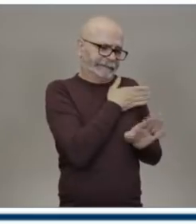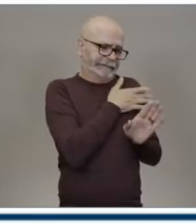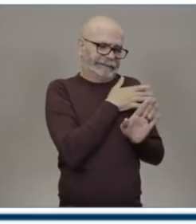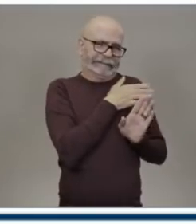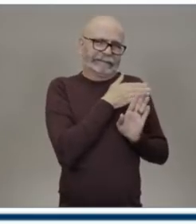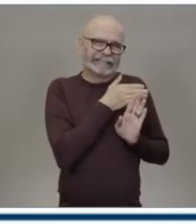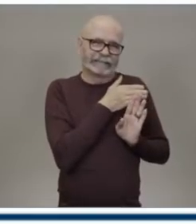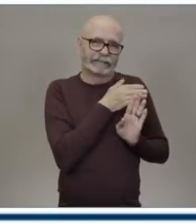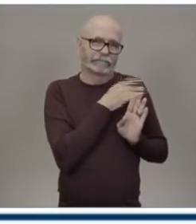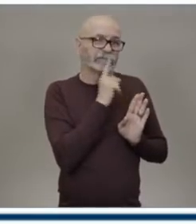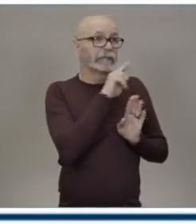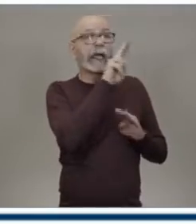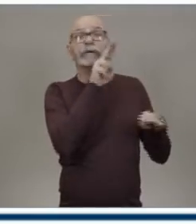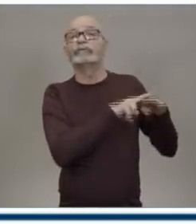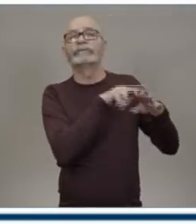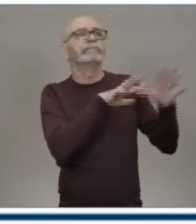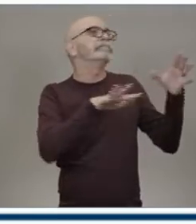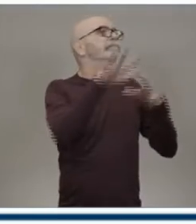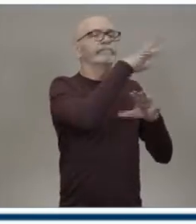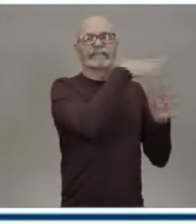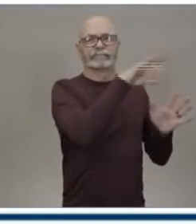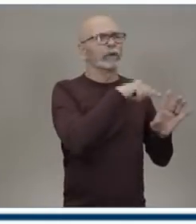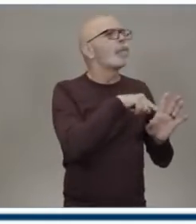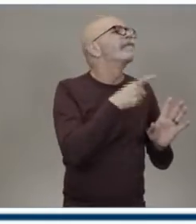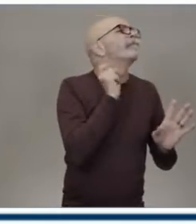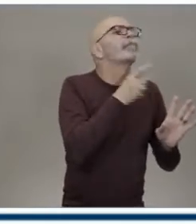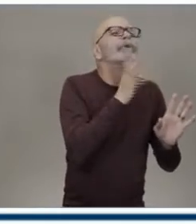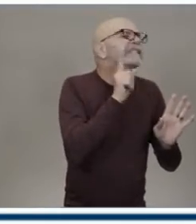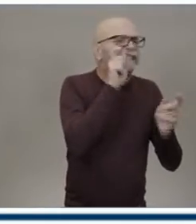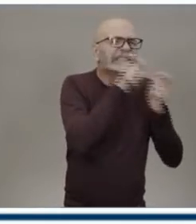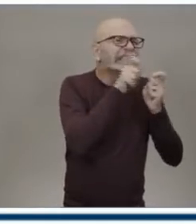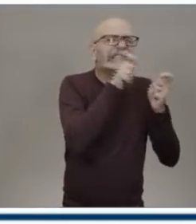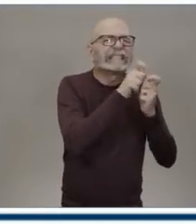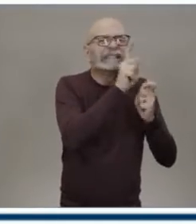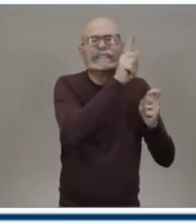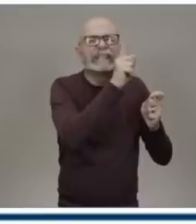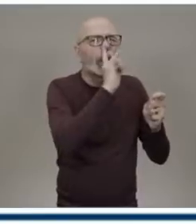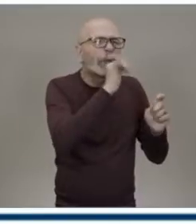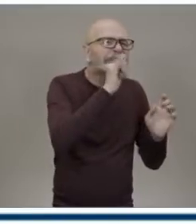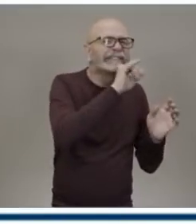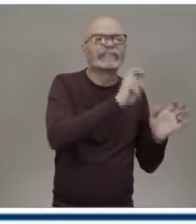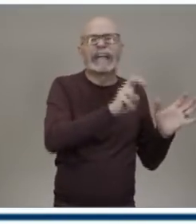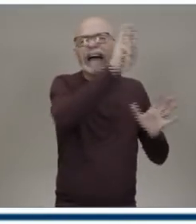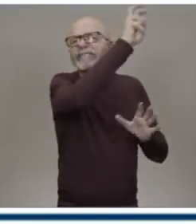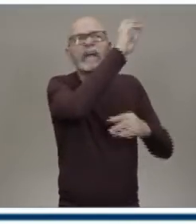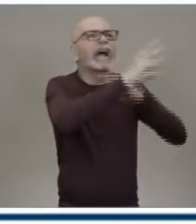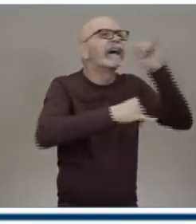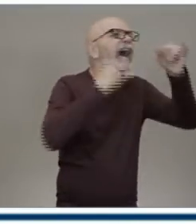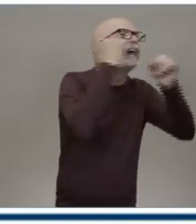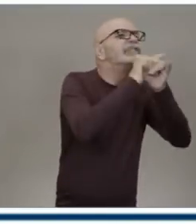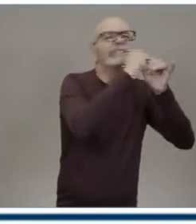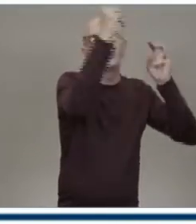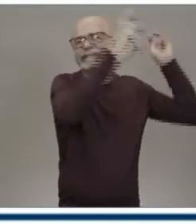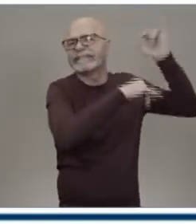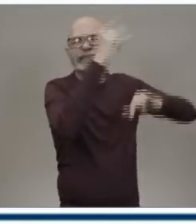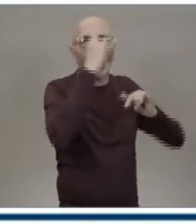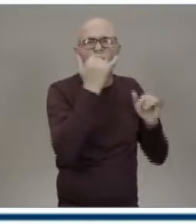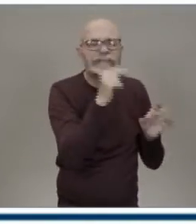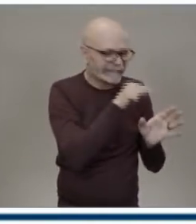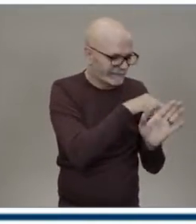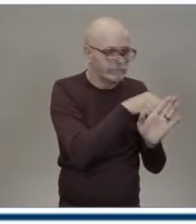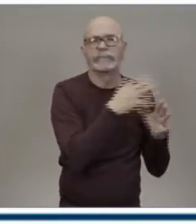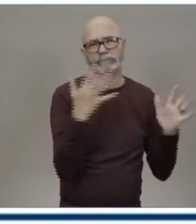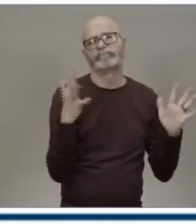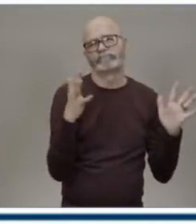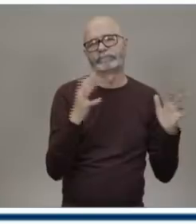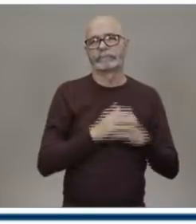only proactively but retrospectively looking at necessarily samples from international travel. But I do know in all